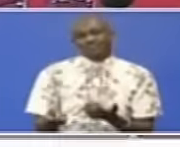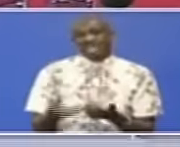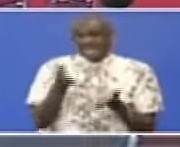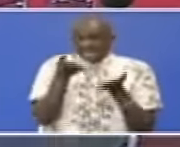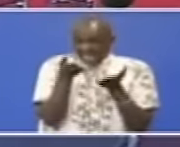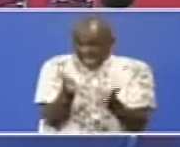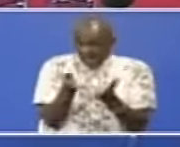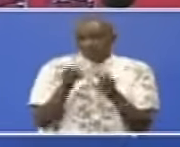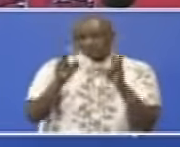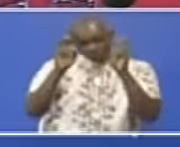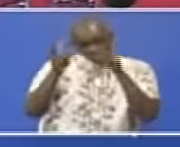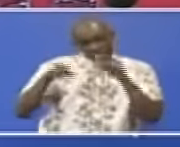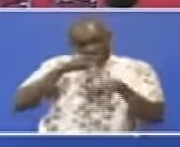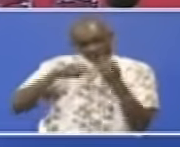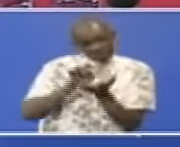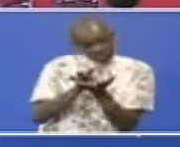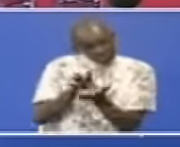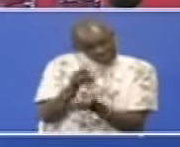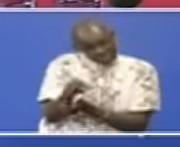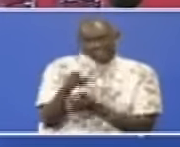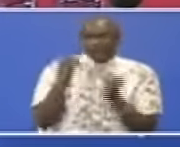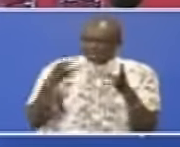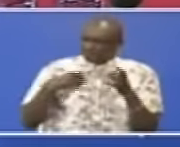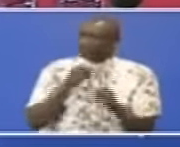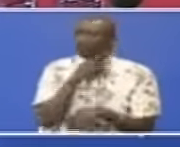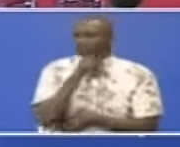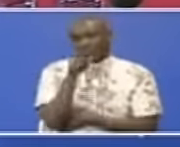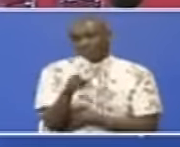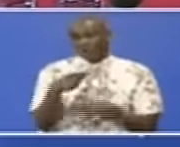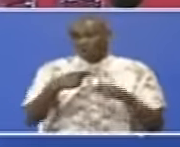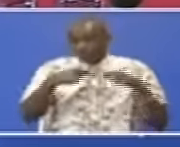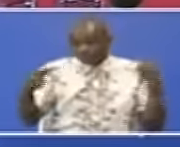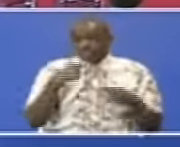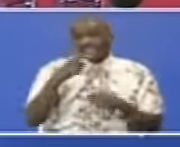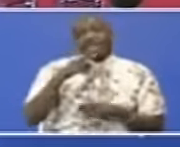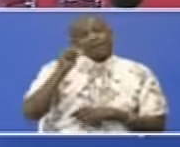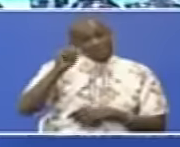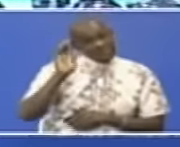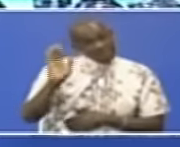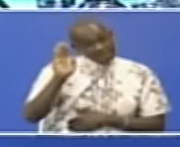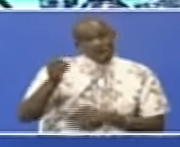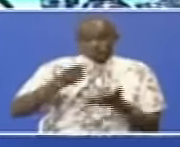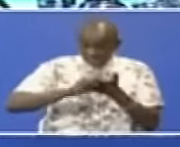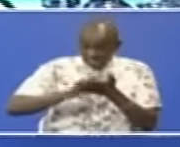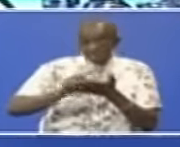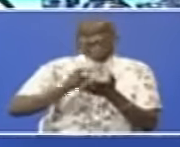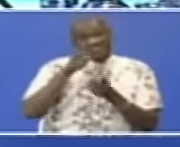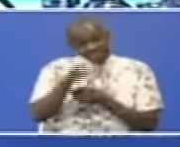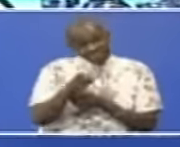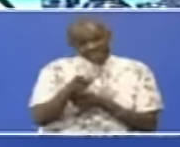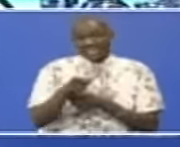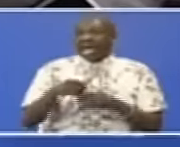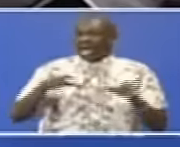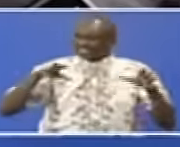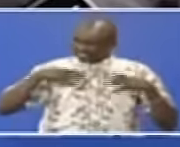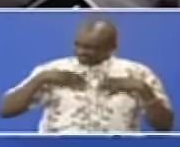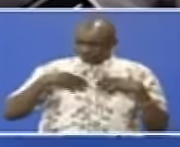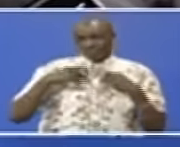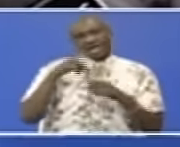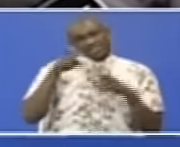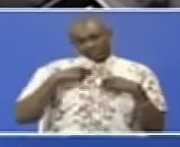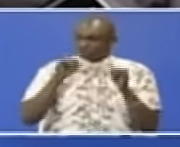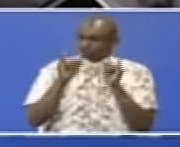the devolution secretary gathering momentum, the opposition has warned its MPs who have signed the impeachment motion not to be compromised. The